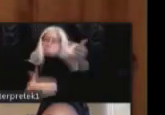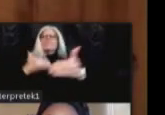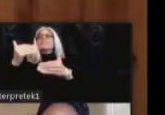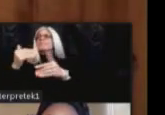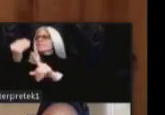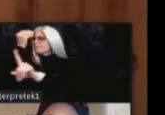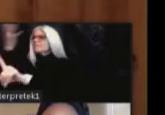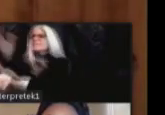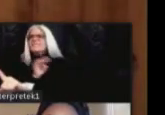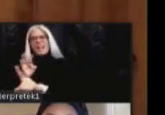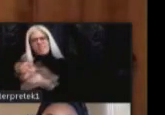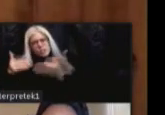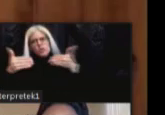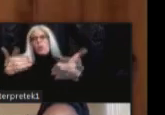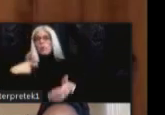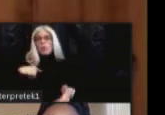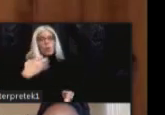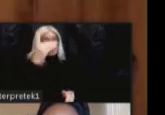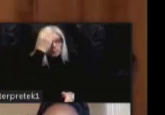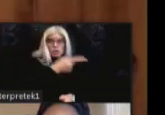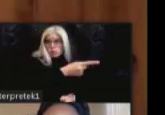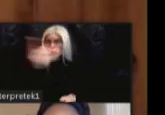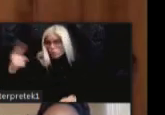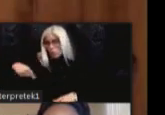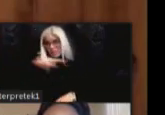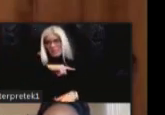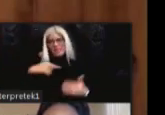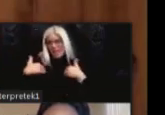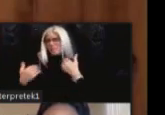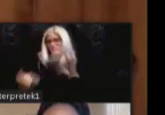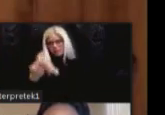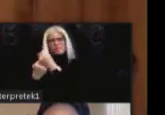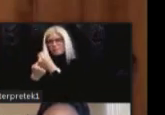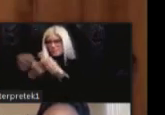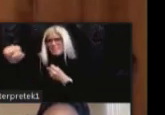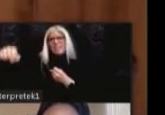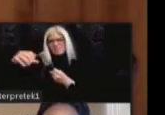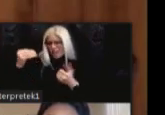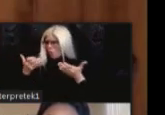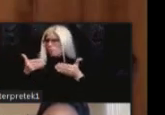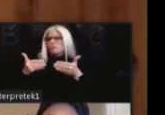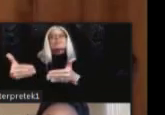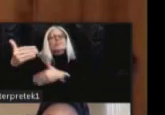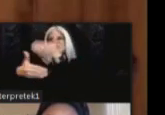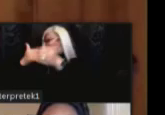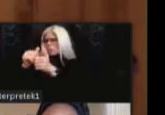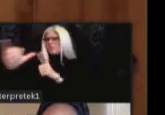commission you have support to continue and go forth with this campaign, and whenever you all